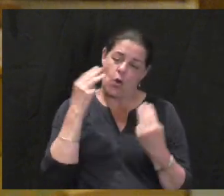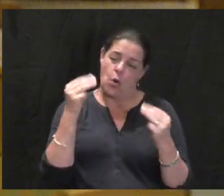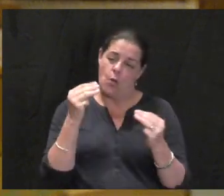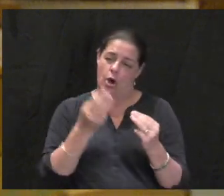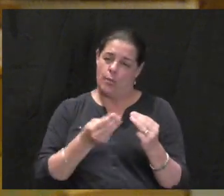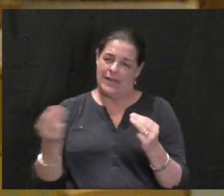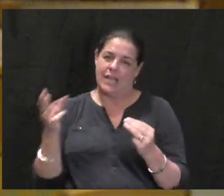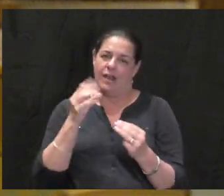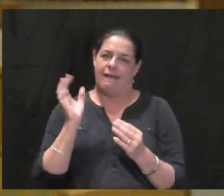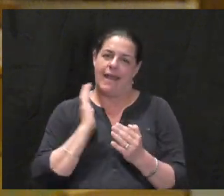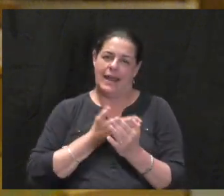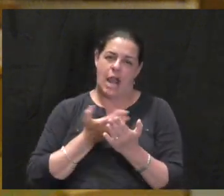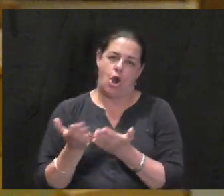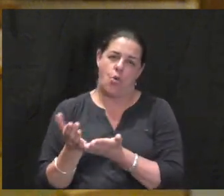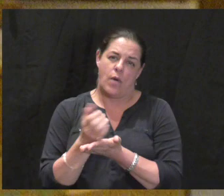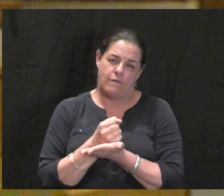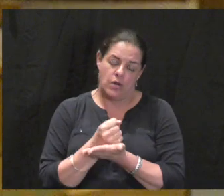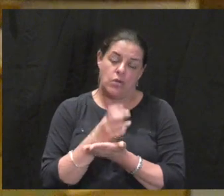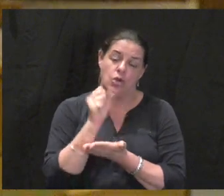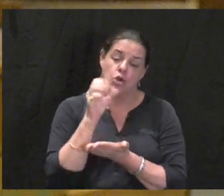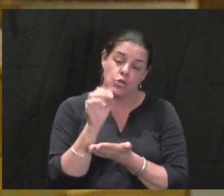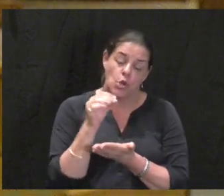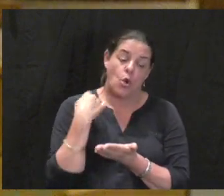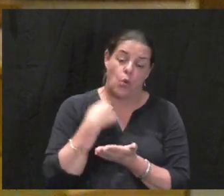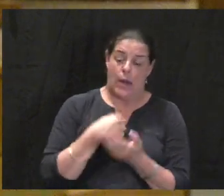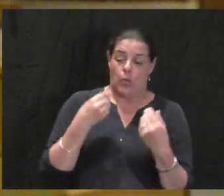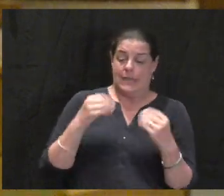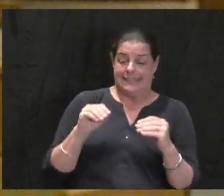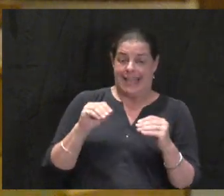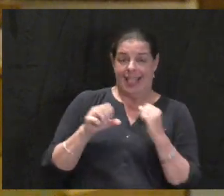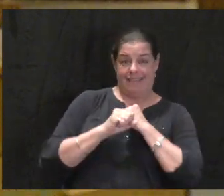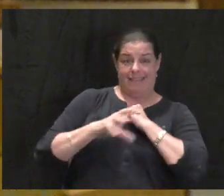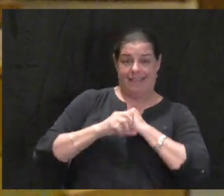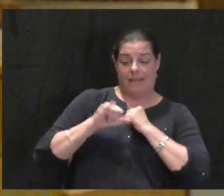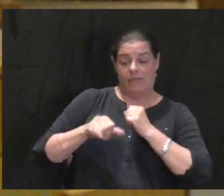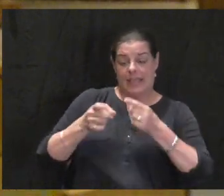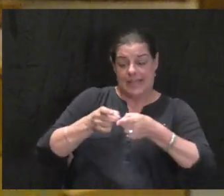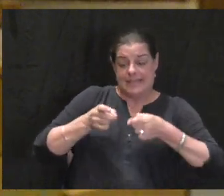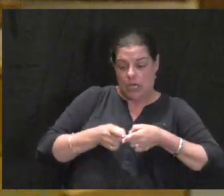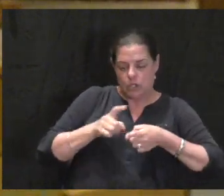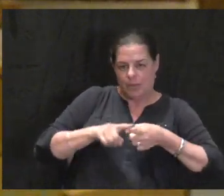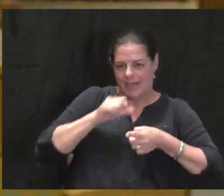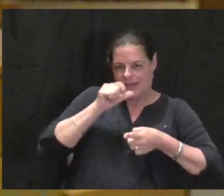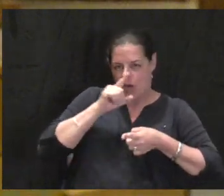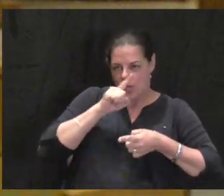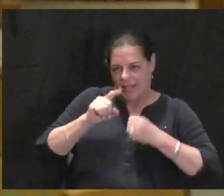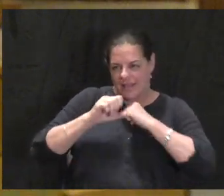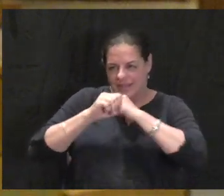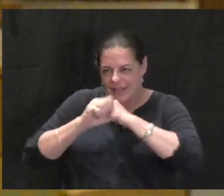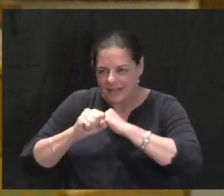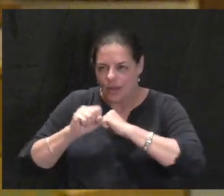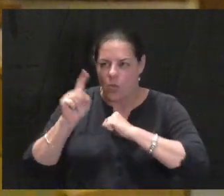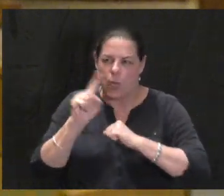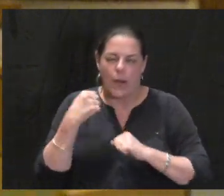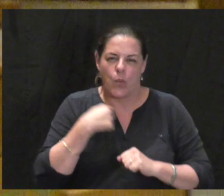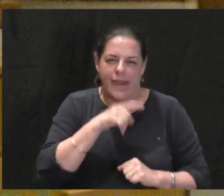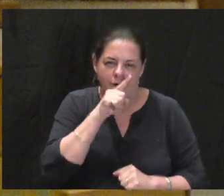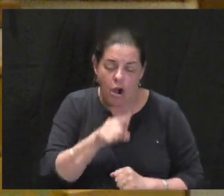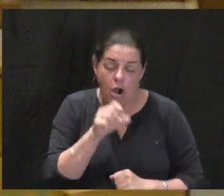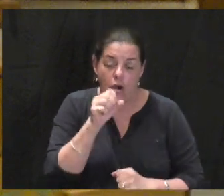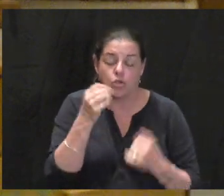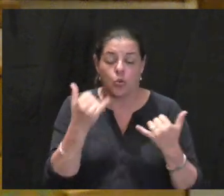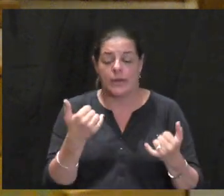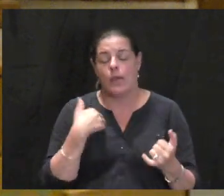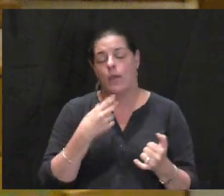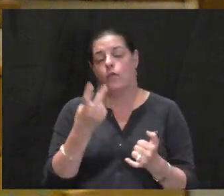have a 2-pager that we hand out at all of our recruitment fairs. First site really kind of highlights our community. It talks about Knoxville as a great place to